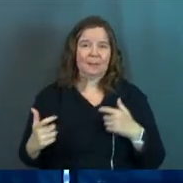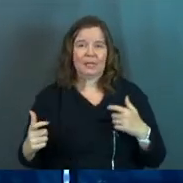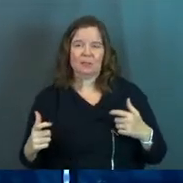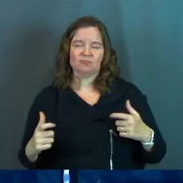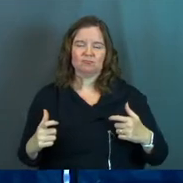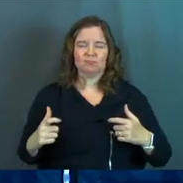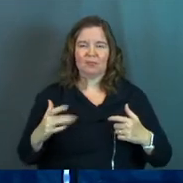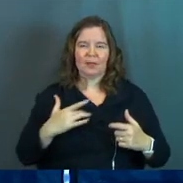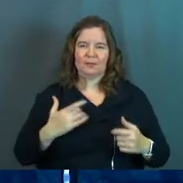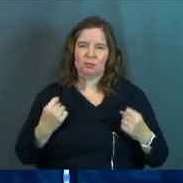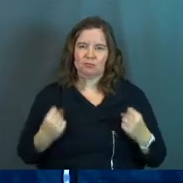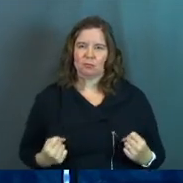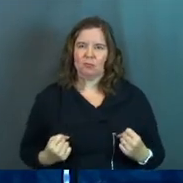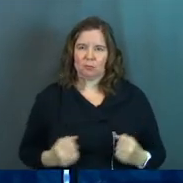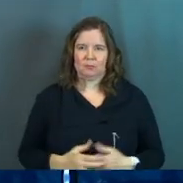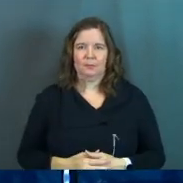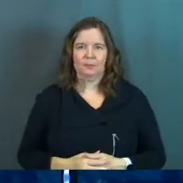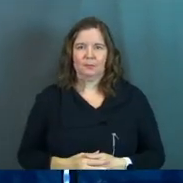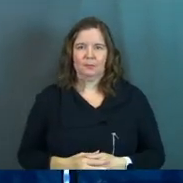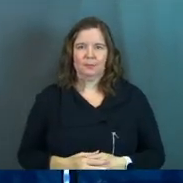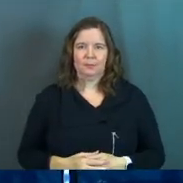it makes us feel strong.